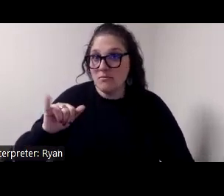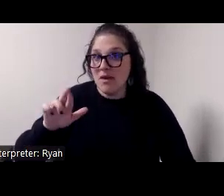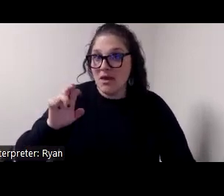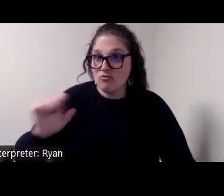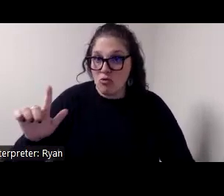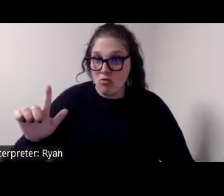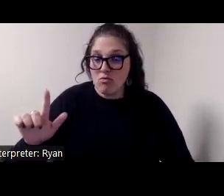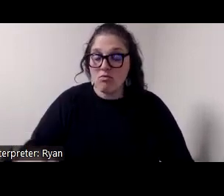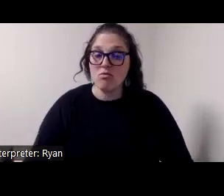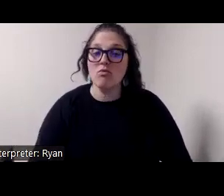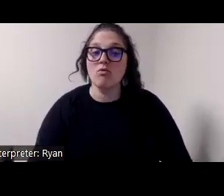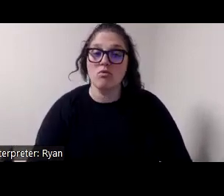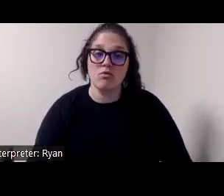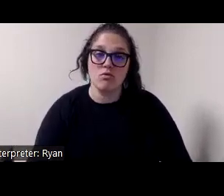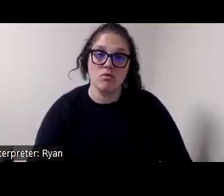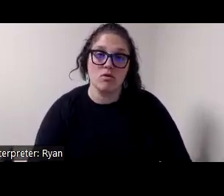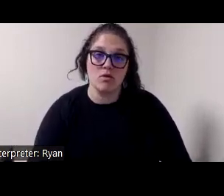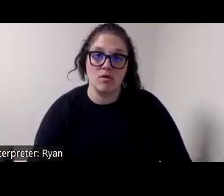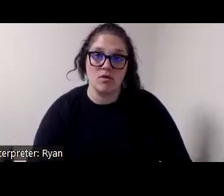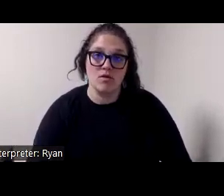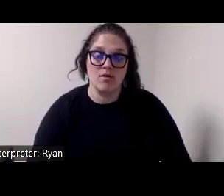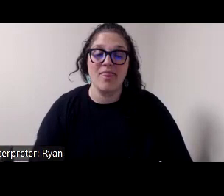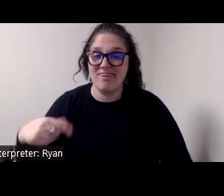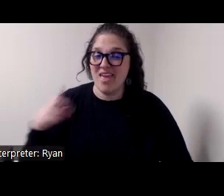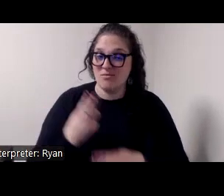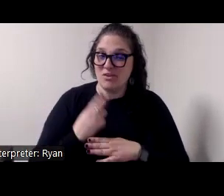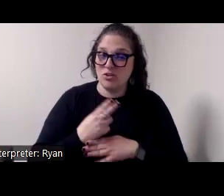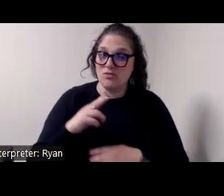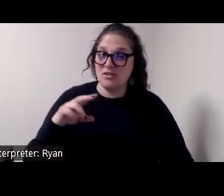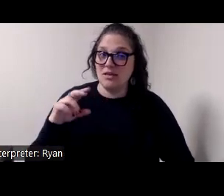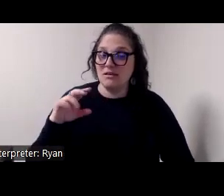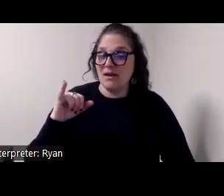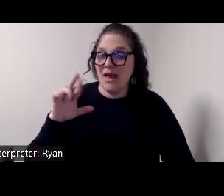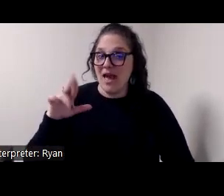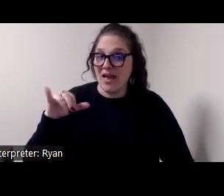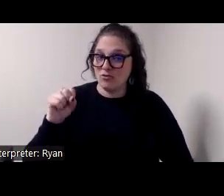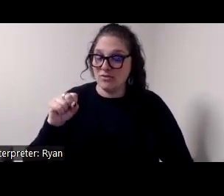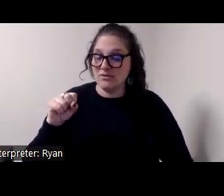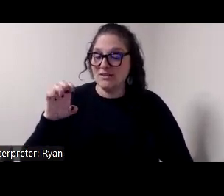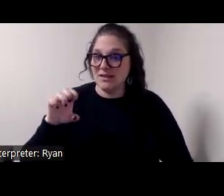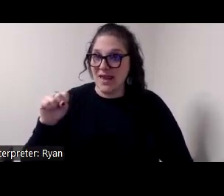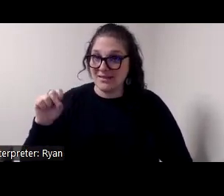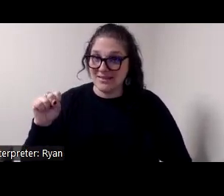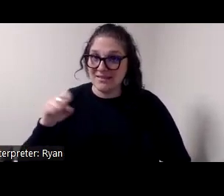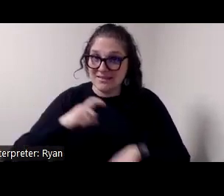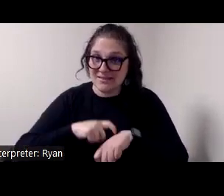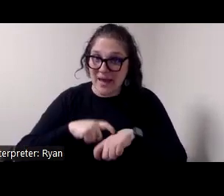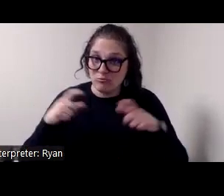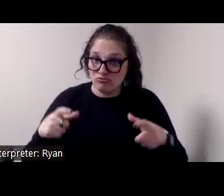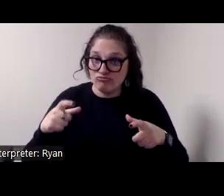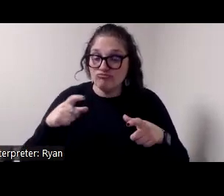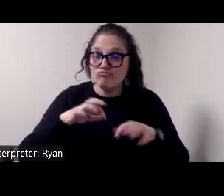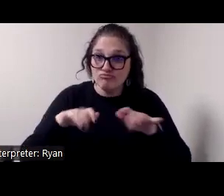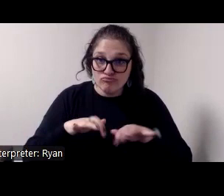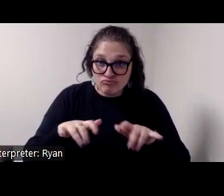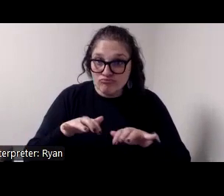doing, they had been doing Iris ESS timesheet entries. So I have a pretty good idea of how this works. So if you guys ever have